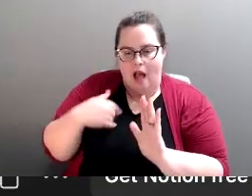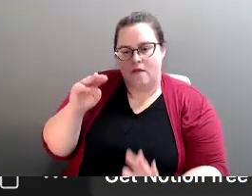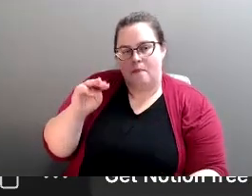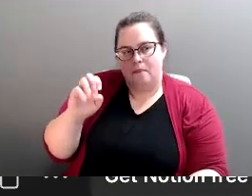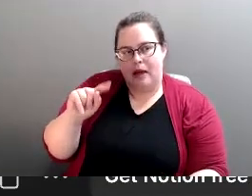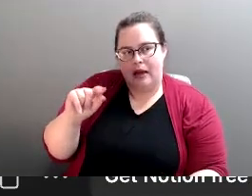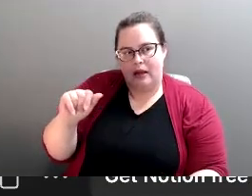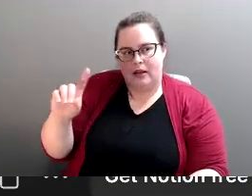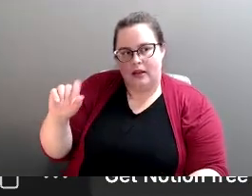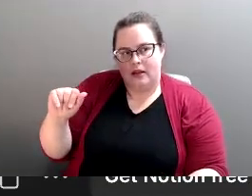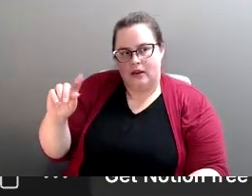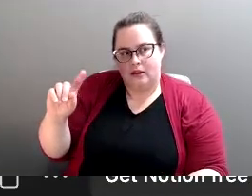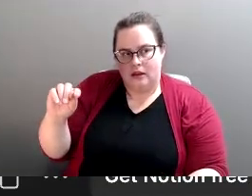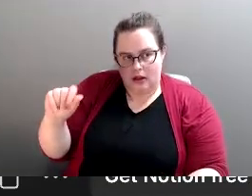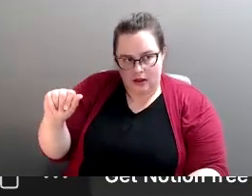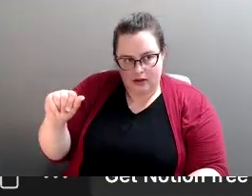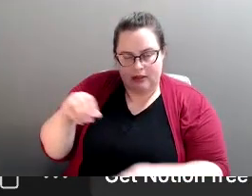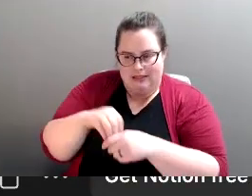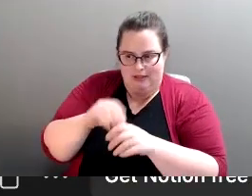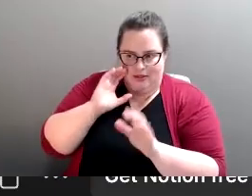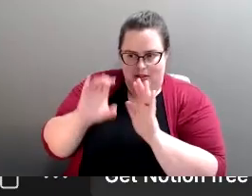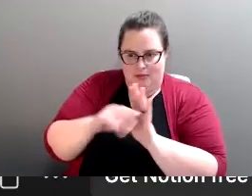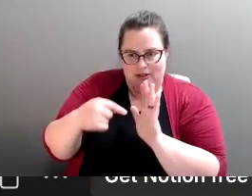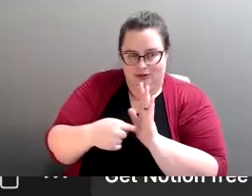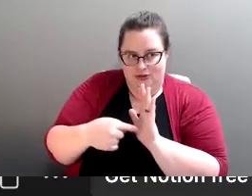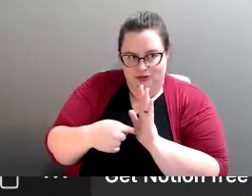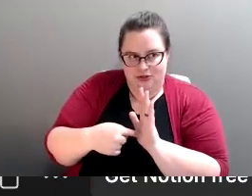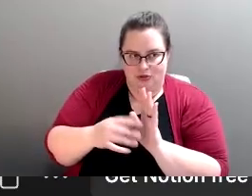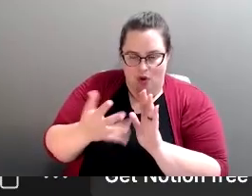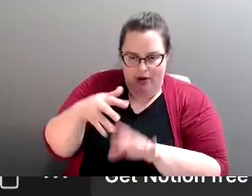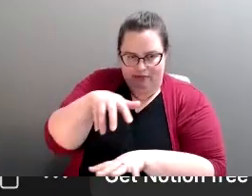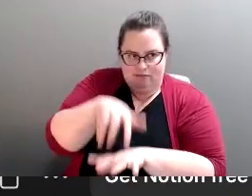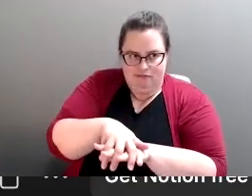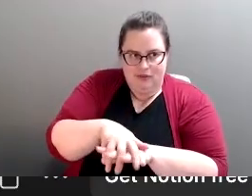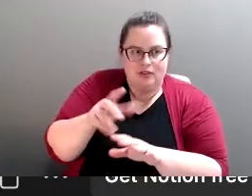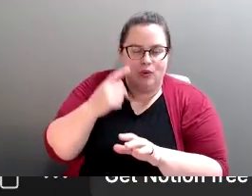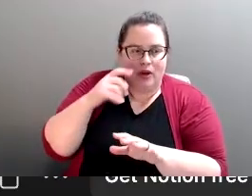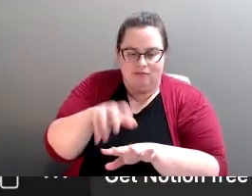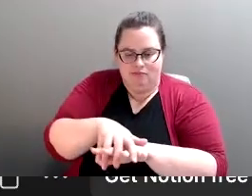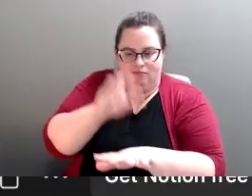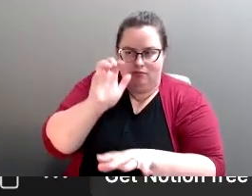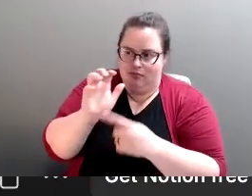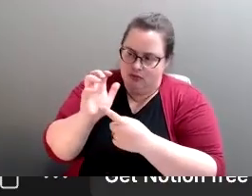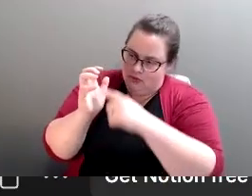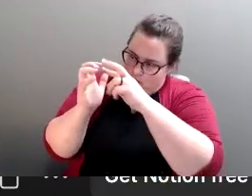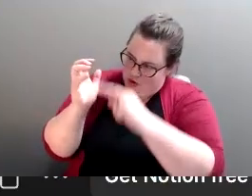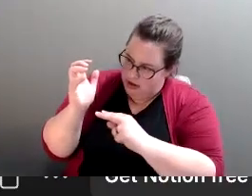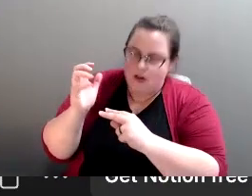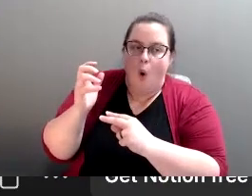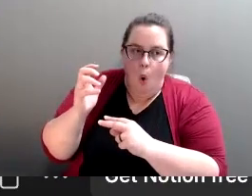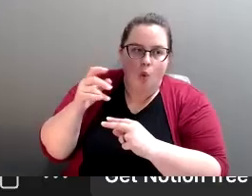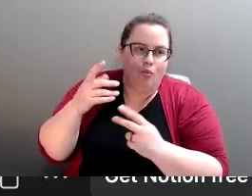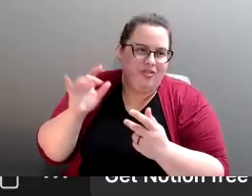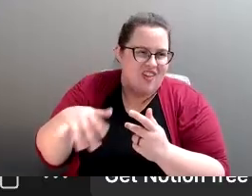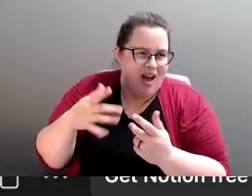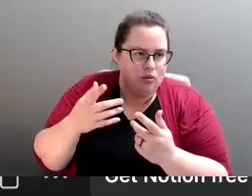images to kind of give you some kind of like insight into whether an image was like AI generated or something to that effect. But like, yeah, it's